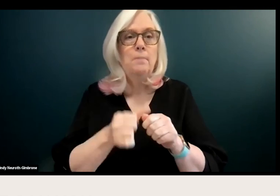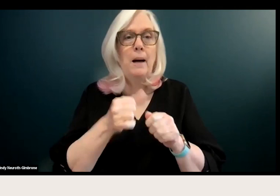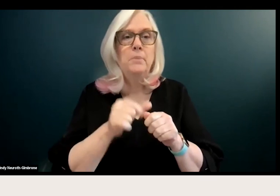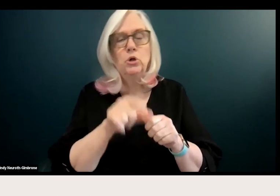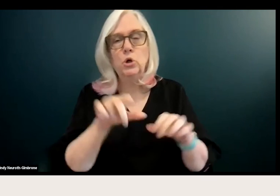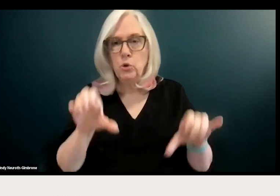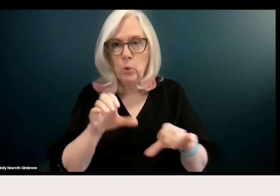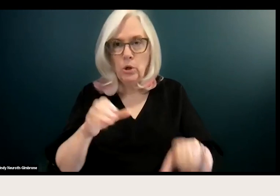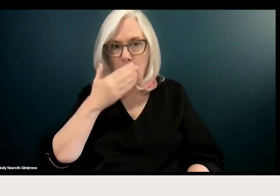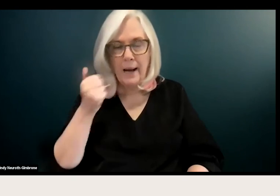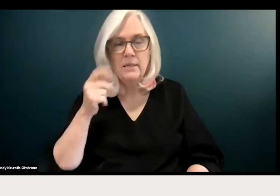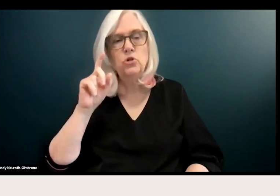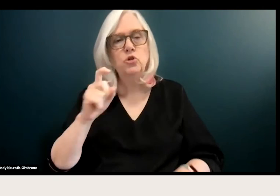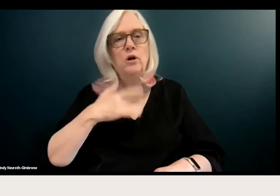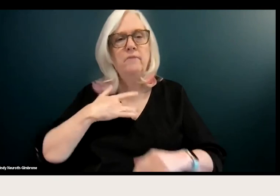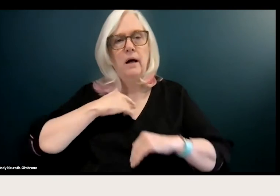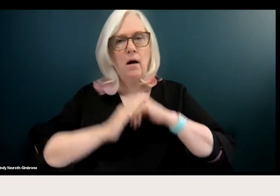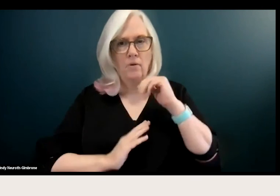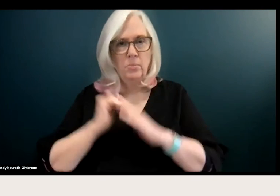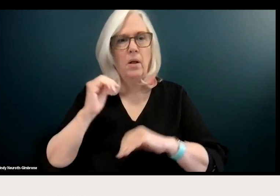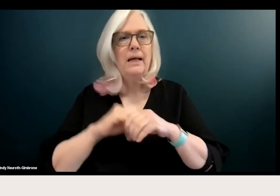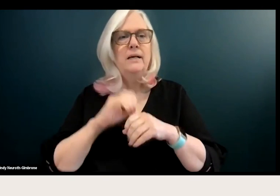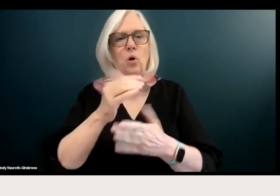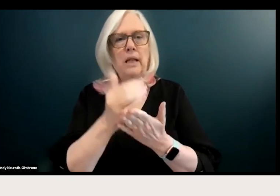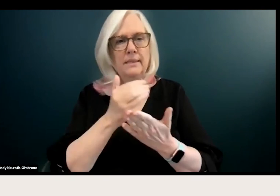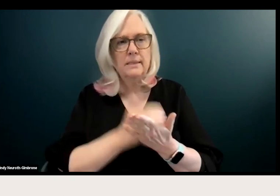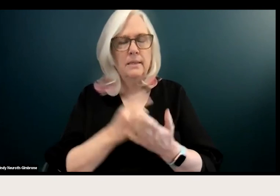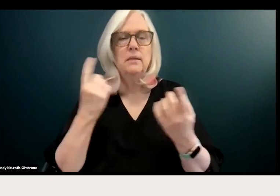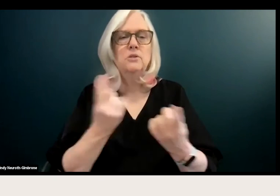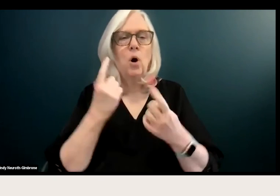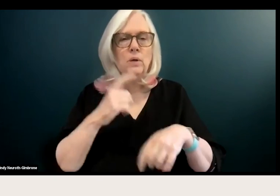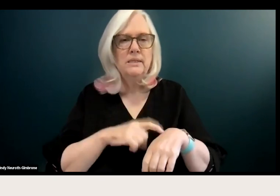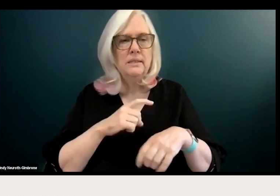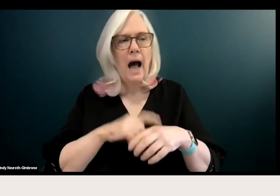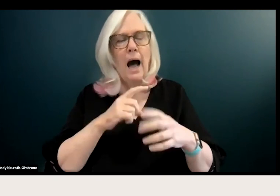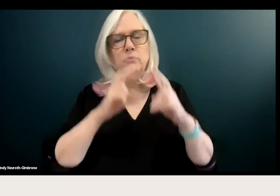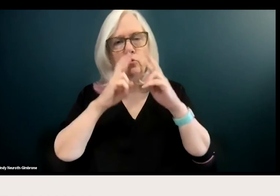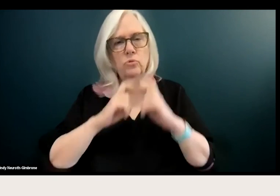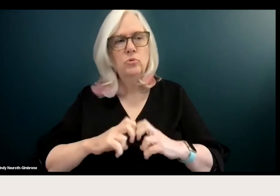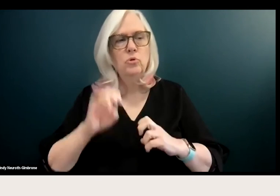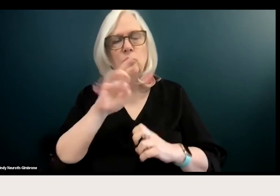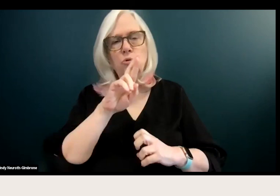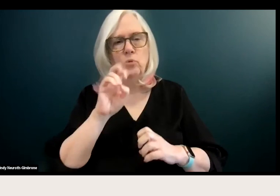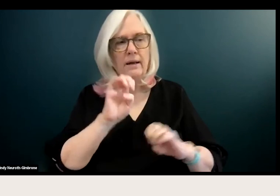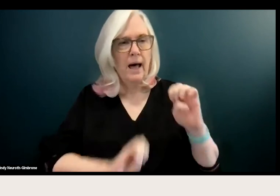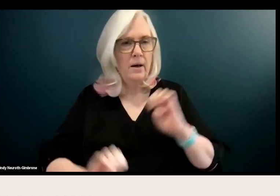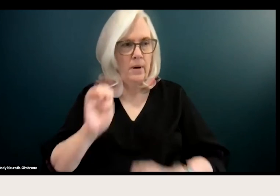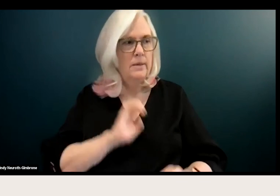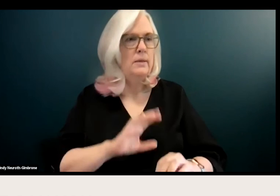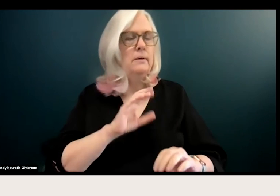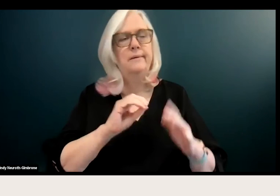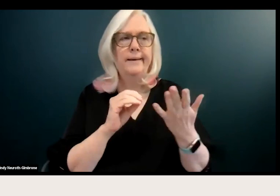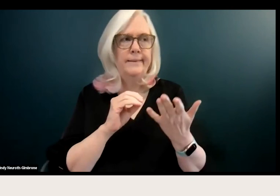your best, you should feel comfortable in your lessons. There's always time to look back and fix things. And once you start doing that